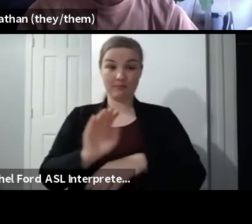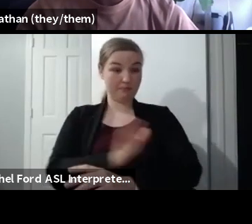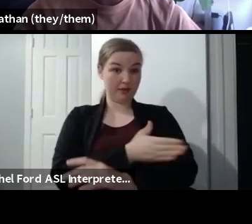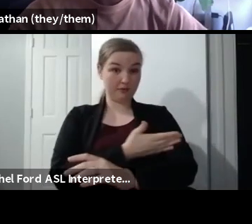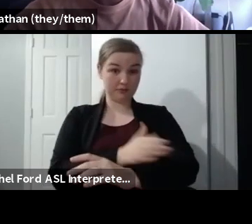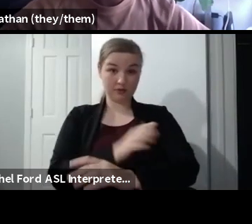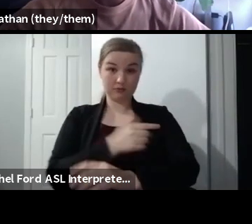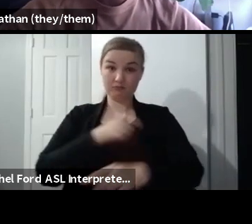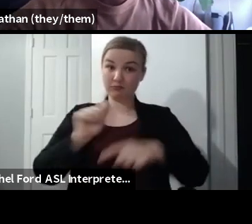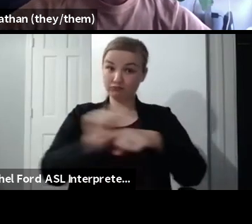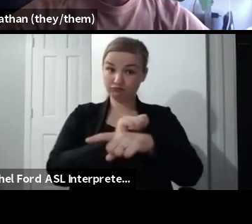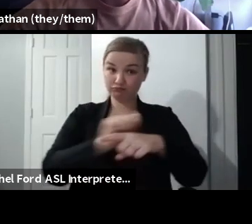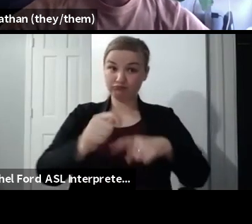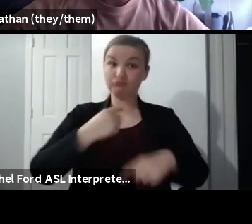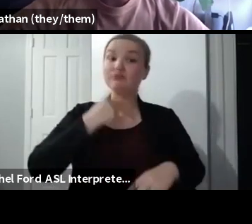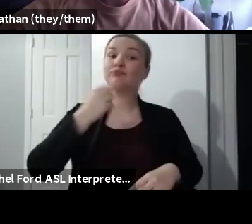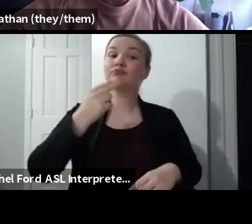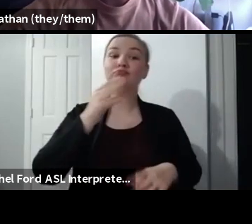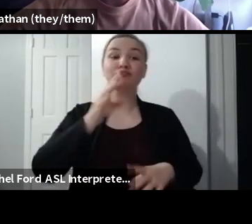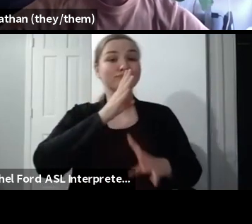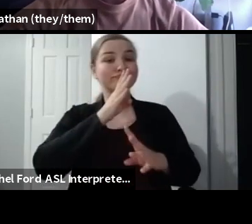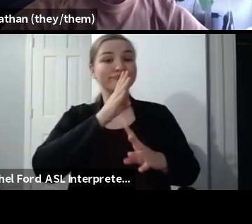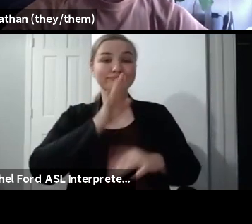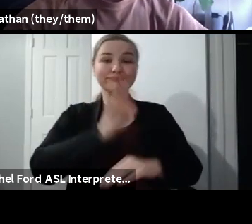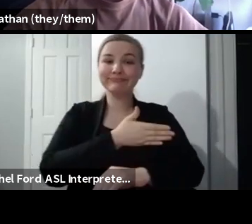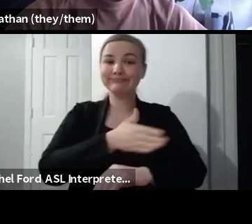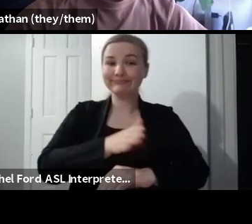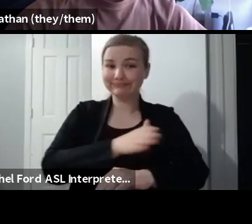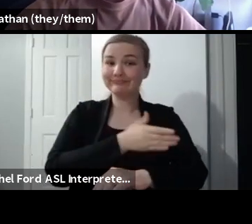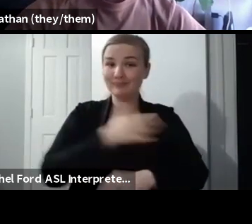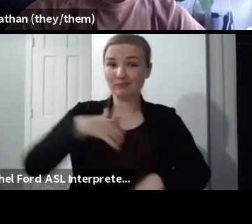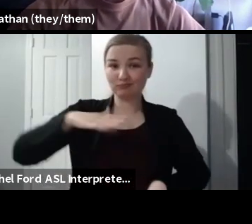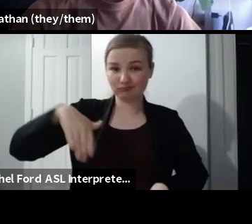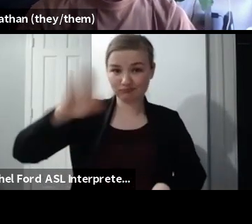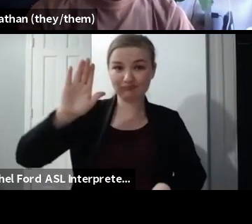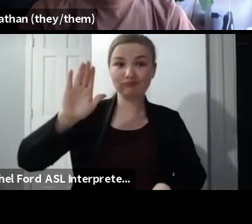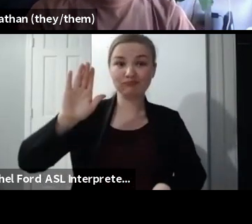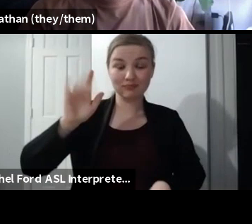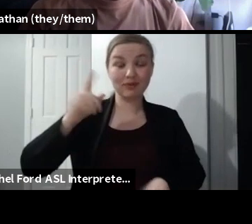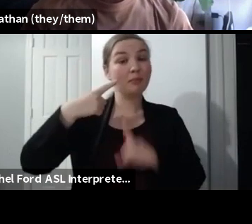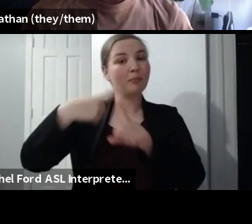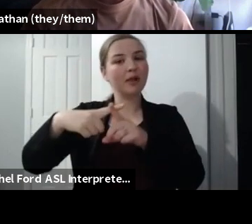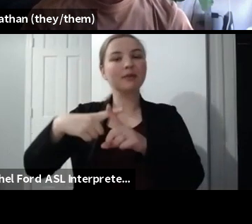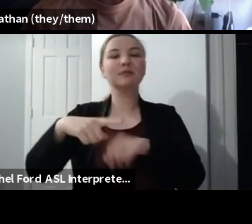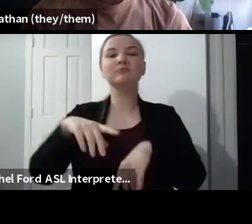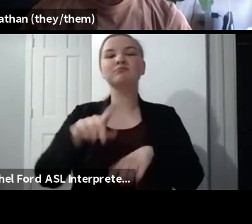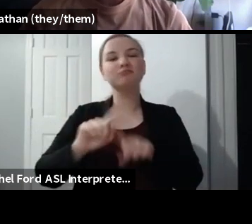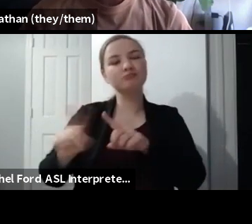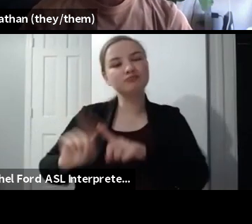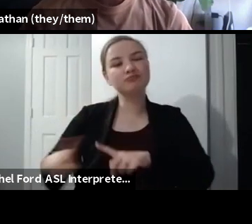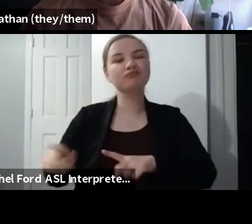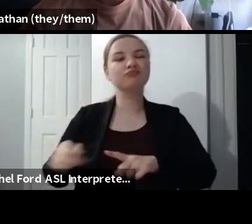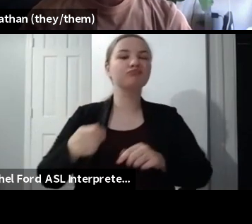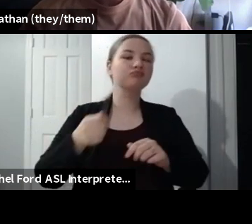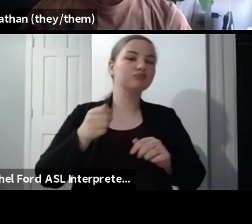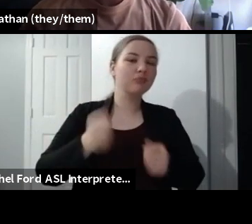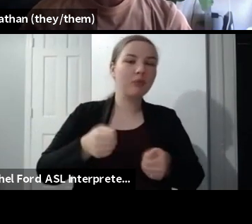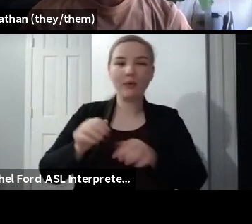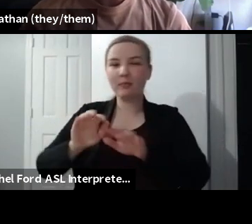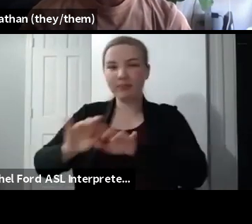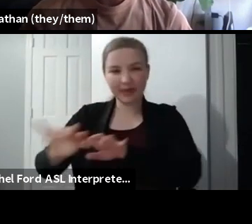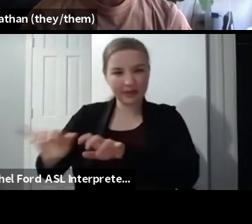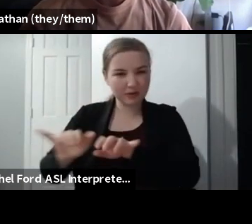as a vocalist and instrumentalist. And so I very much start with sound in a lot of ways, but